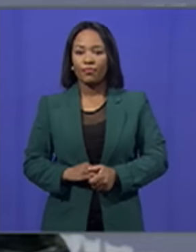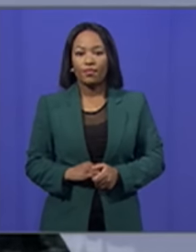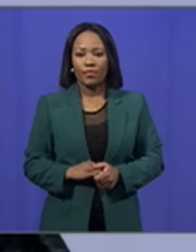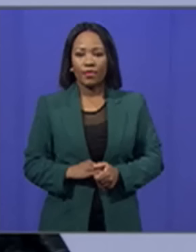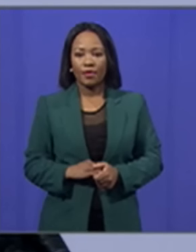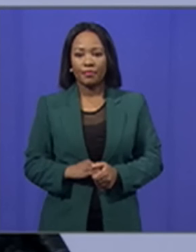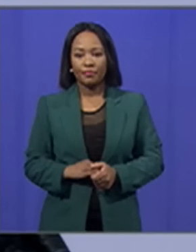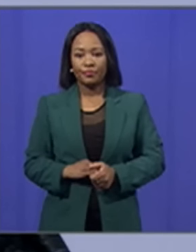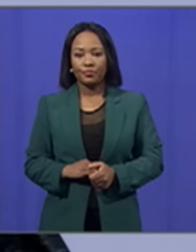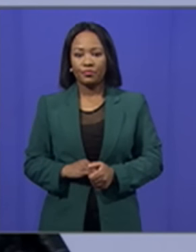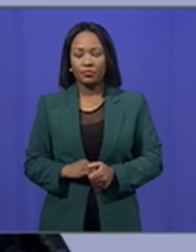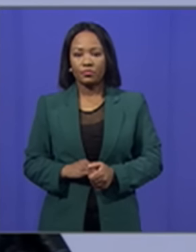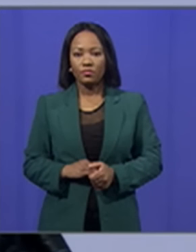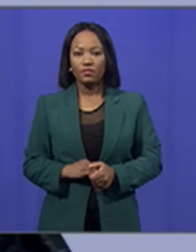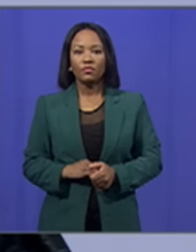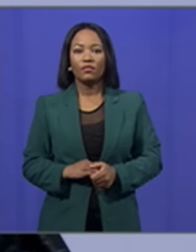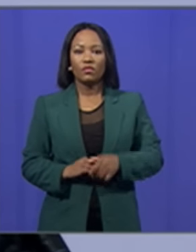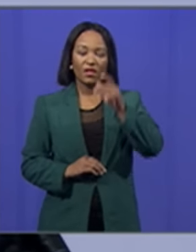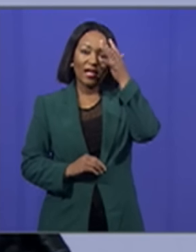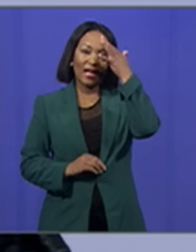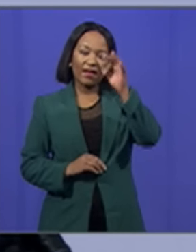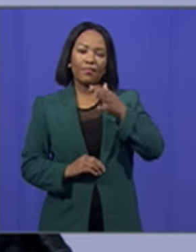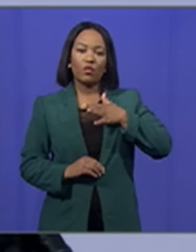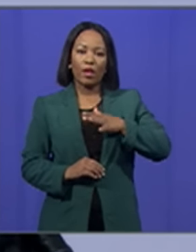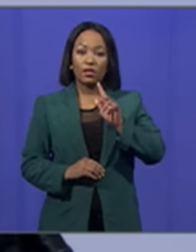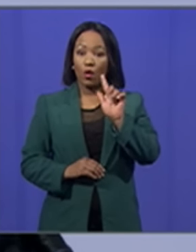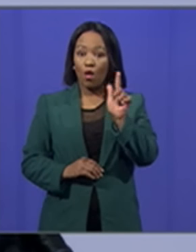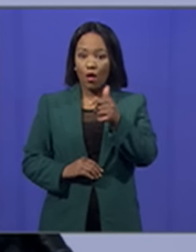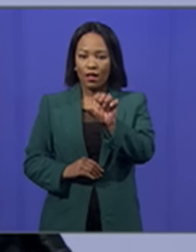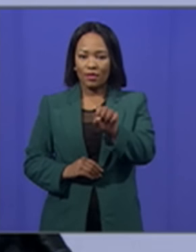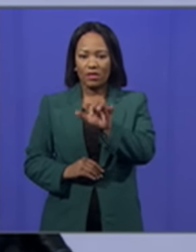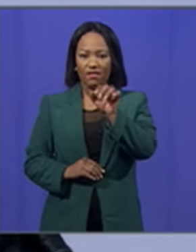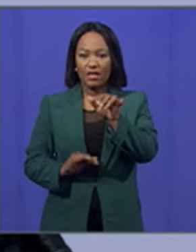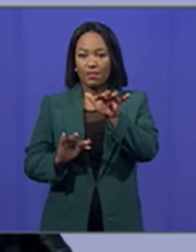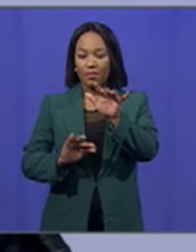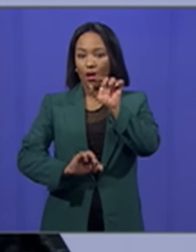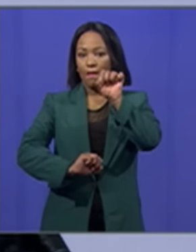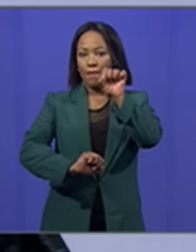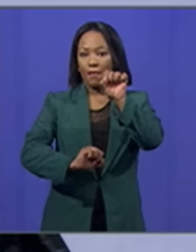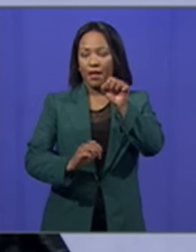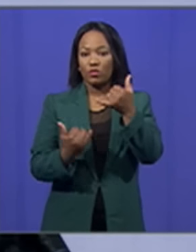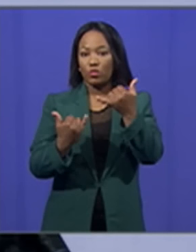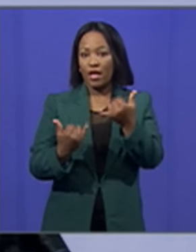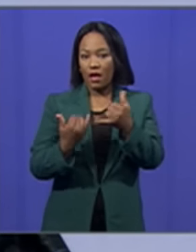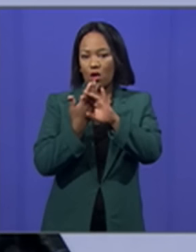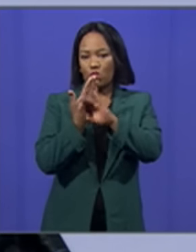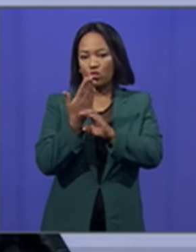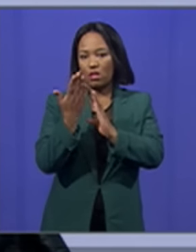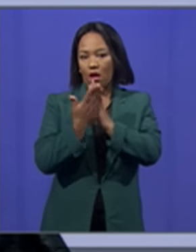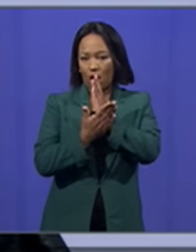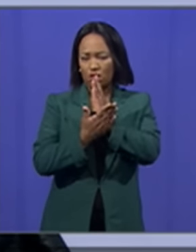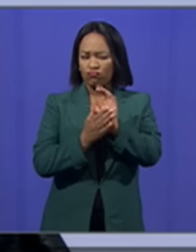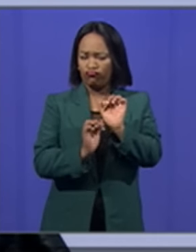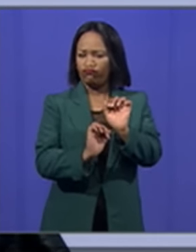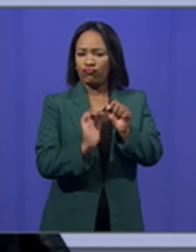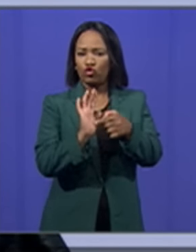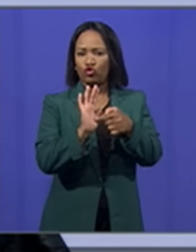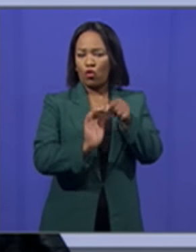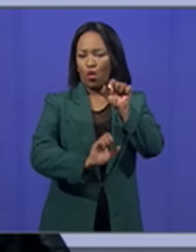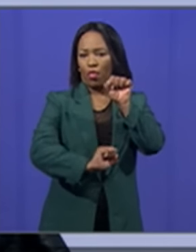Government wishes to express its appreciation to all South Africans who exercise their constitutional right to protest